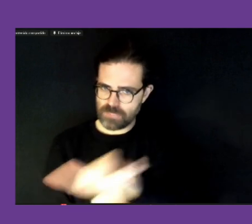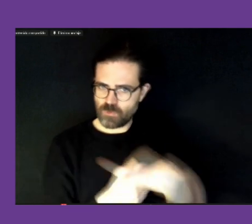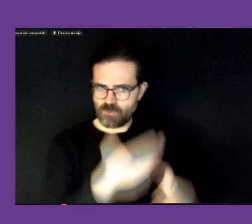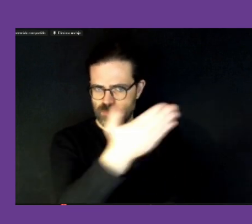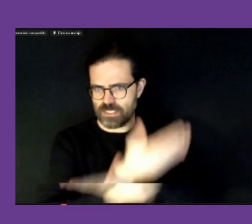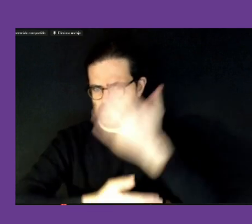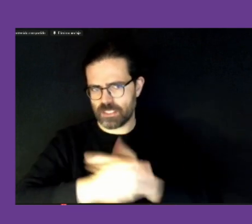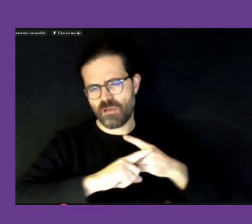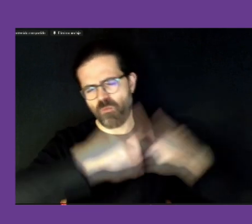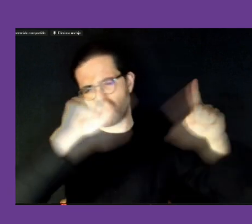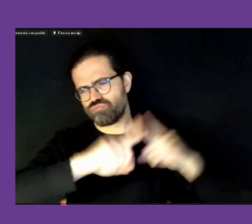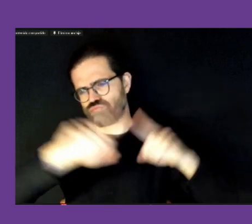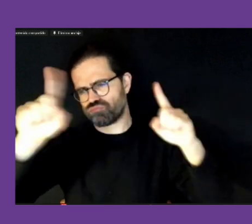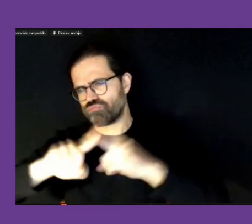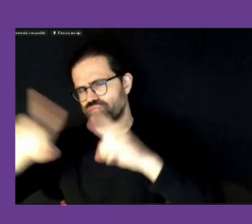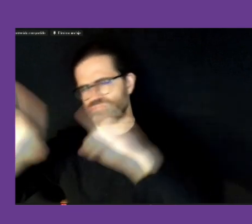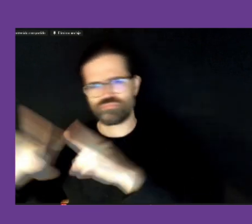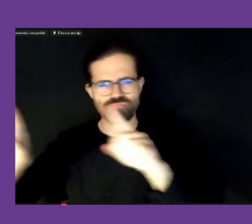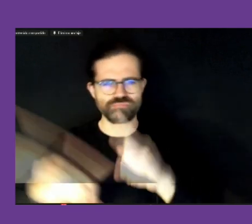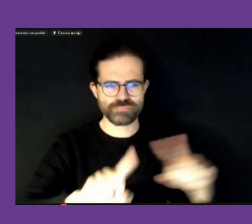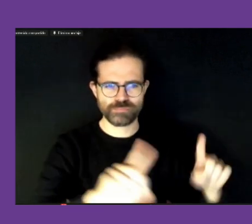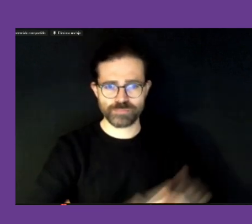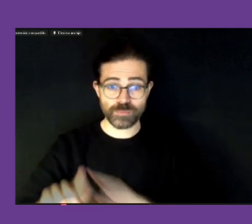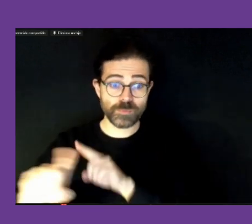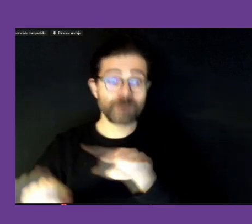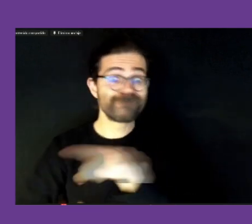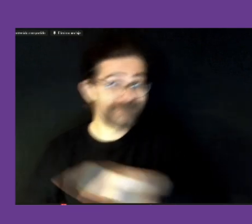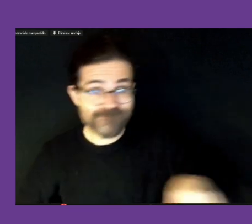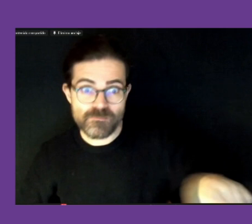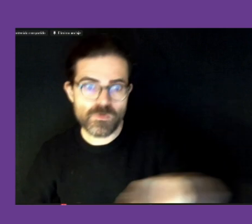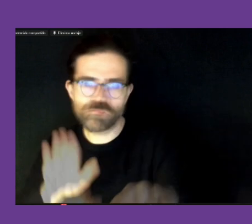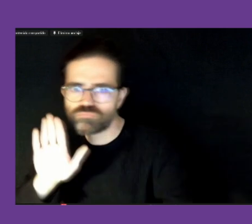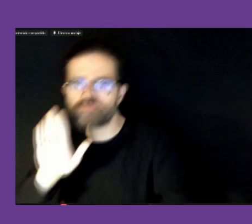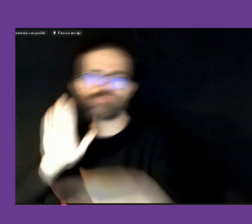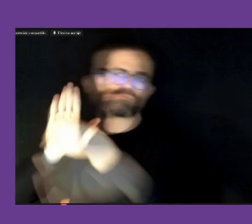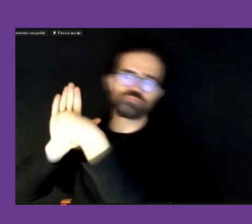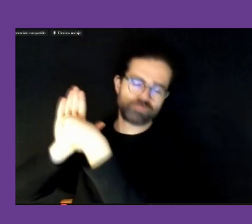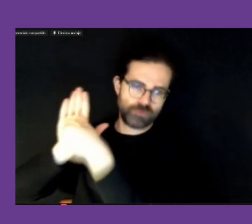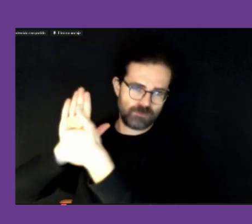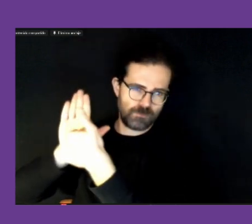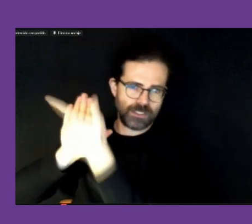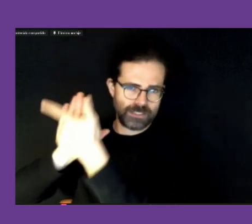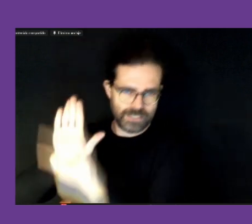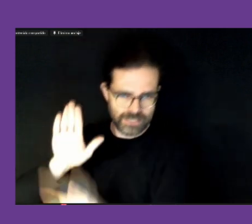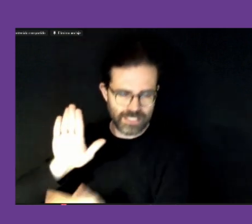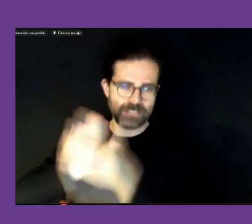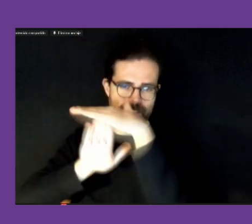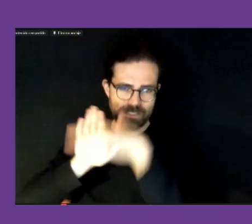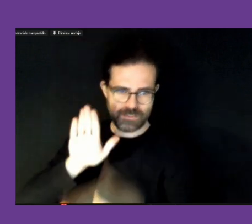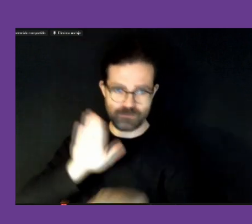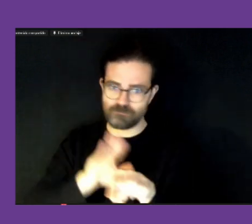standardization fora. This is obviously challenging. There, as you already got by now, there are many